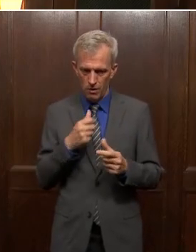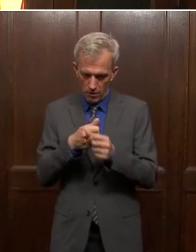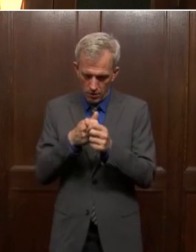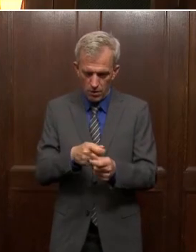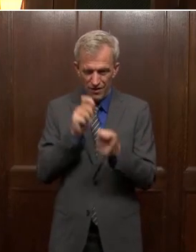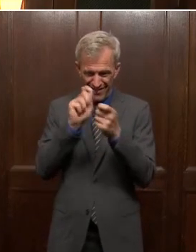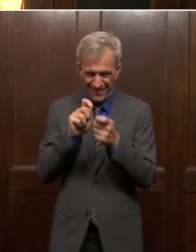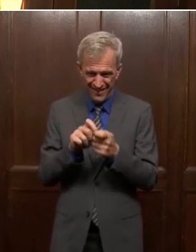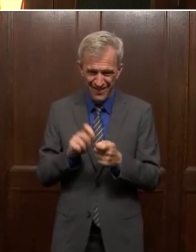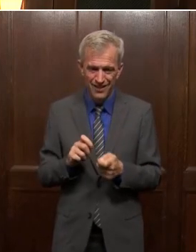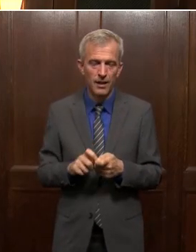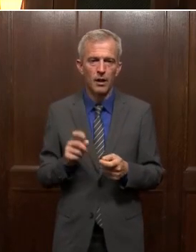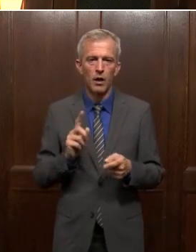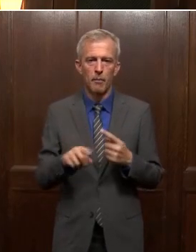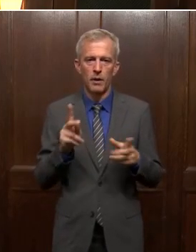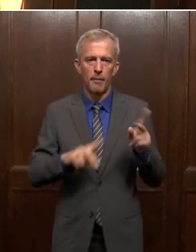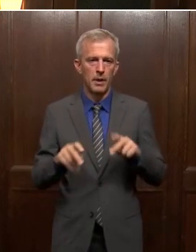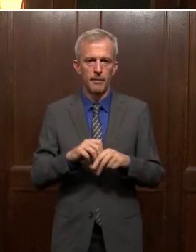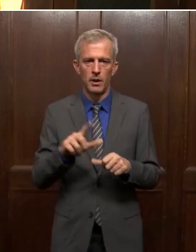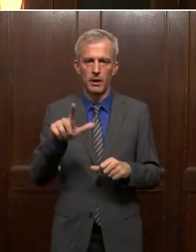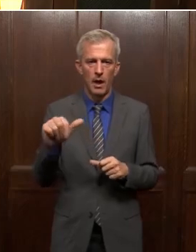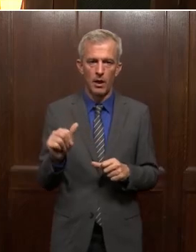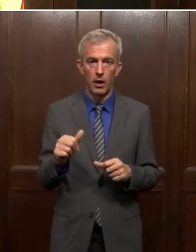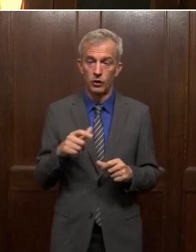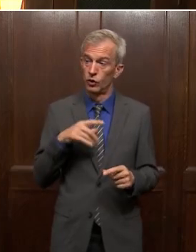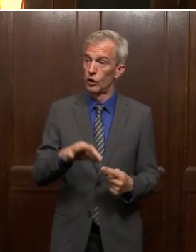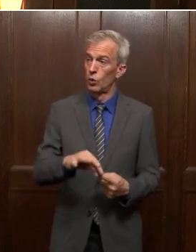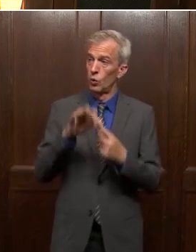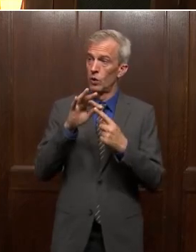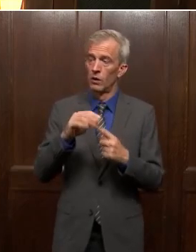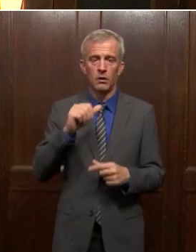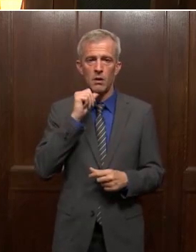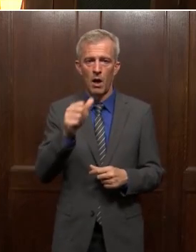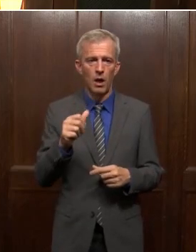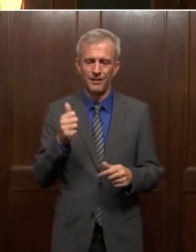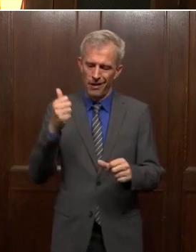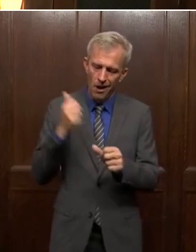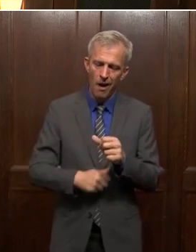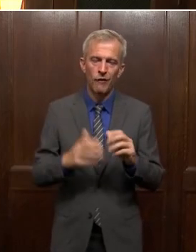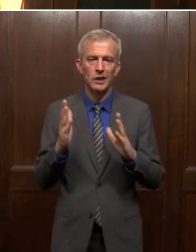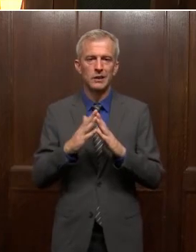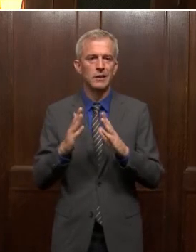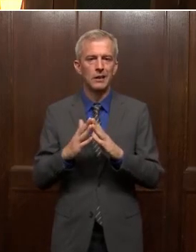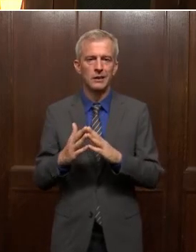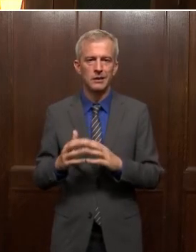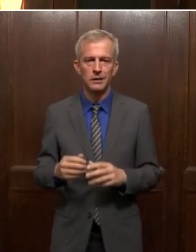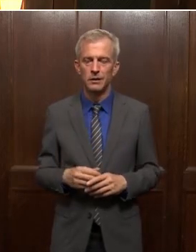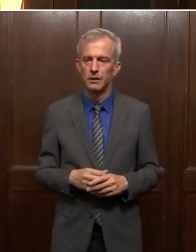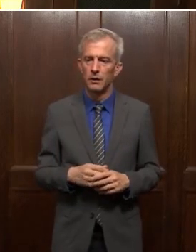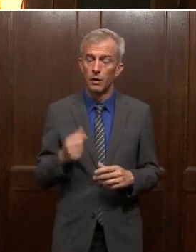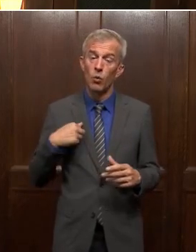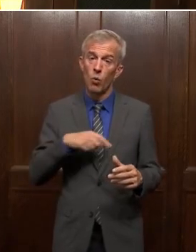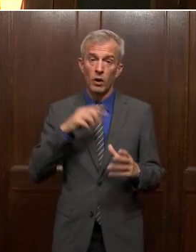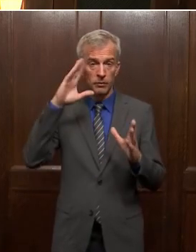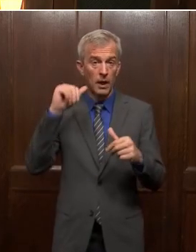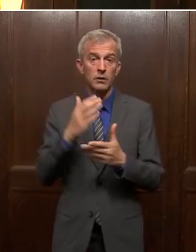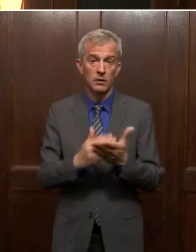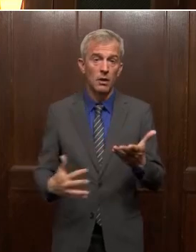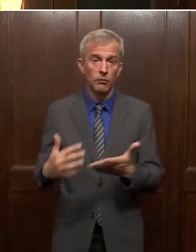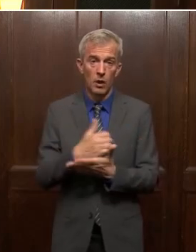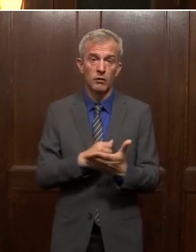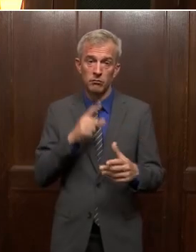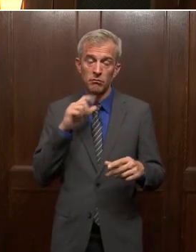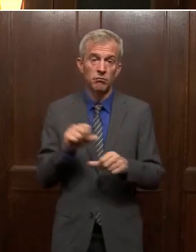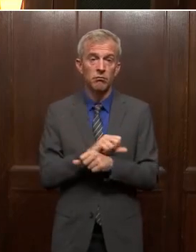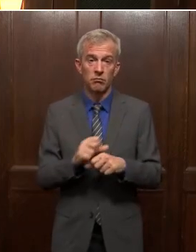that's not unique to Los Angeles. That's every single city that we see out there. And we are expecting, by the way, there's some revenues that actually go up at the same time